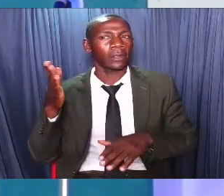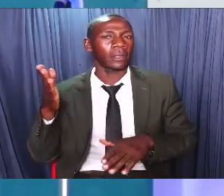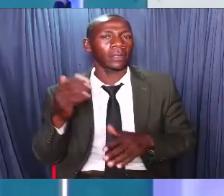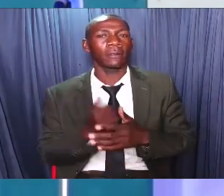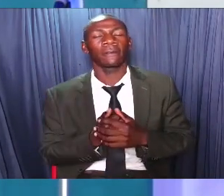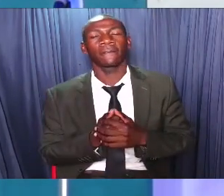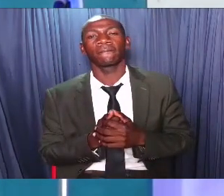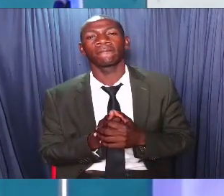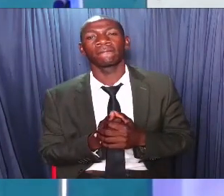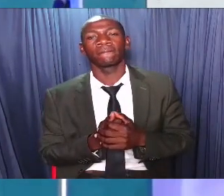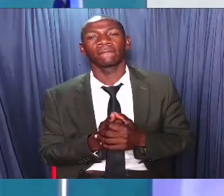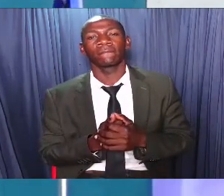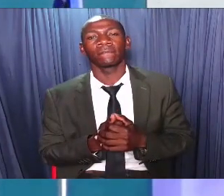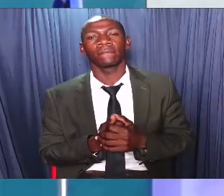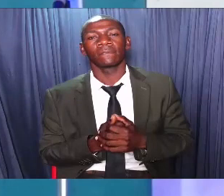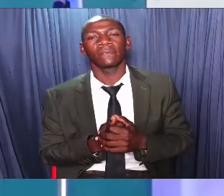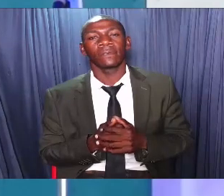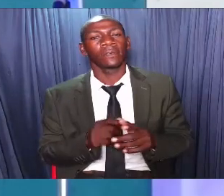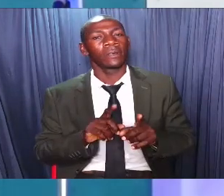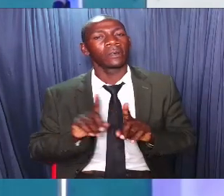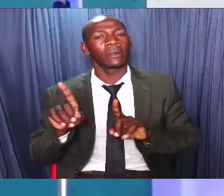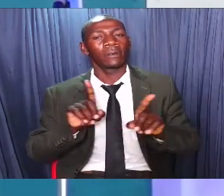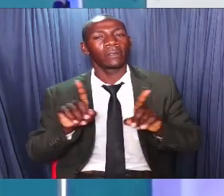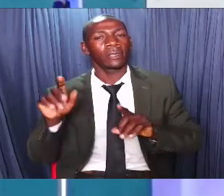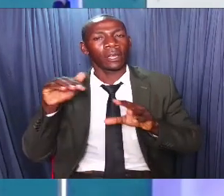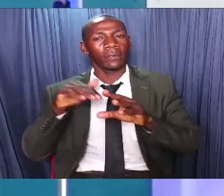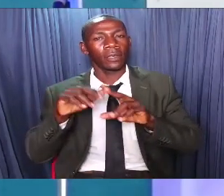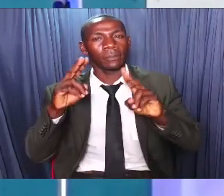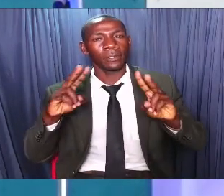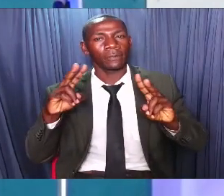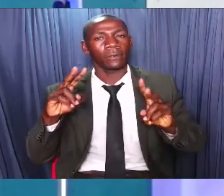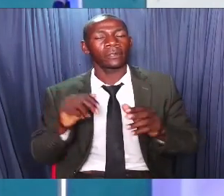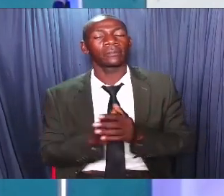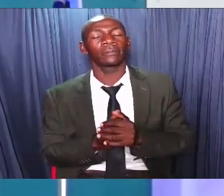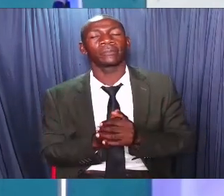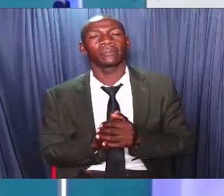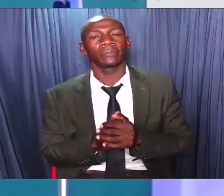us in the journey we had. Tulisafiri kwa amani. We traveled peacefully.